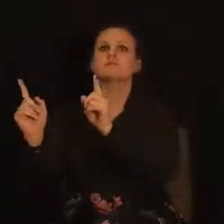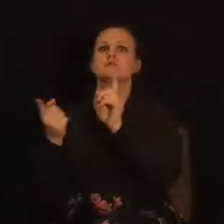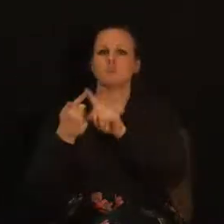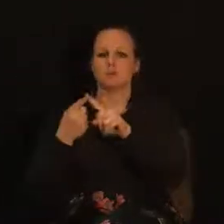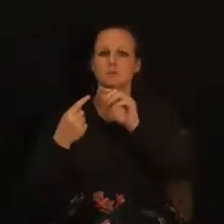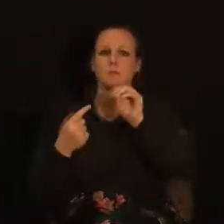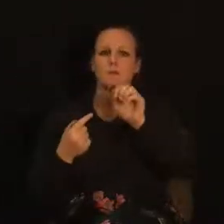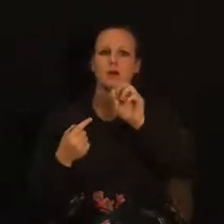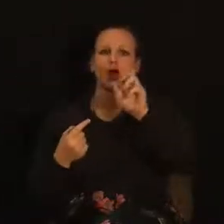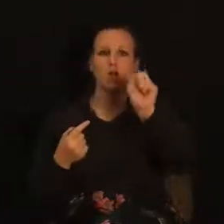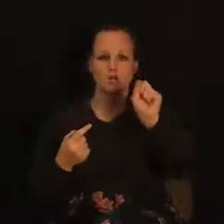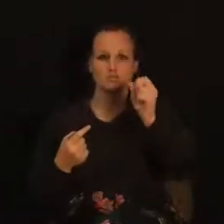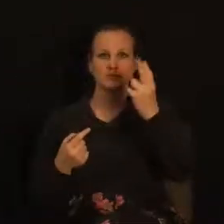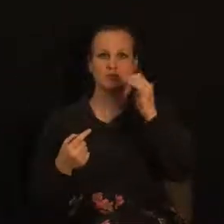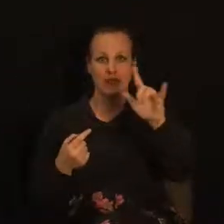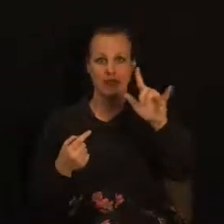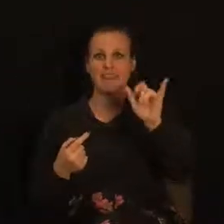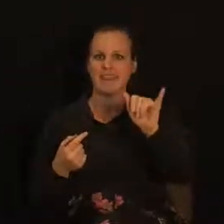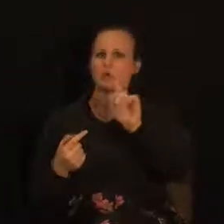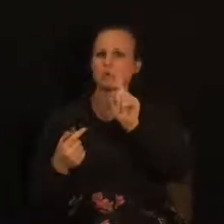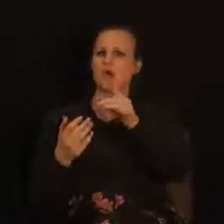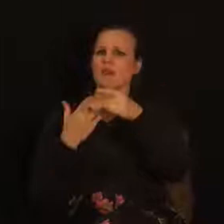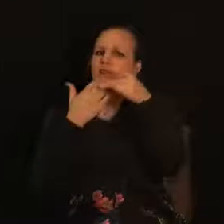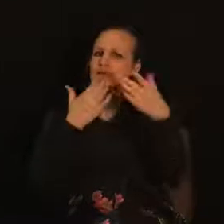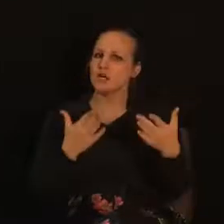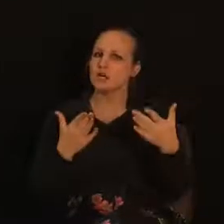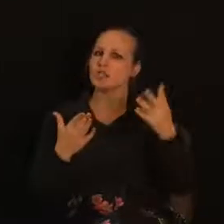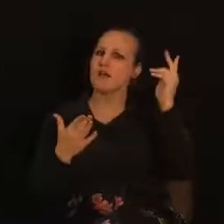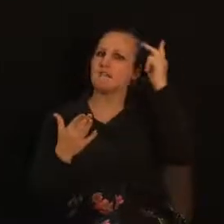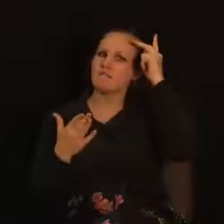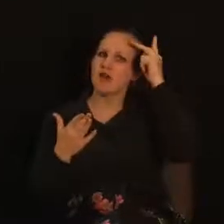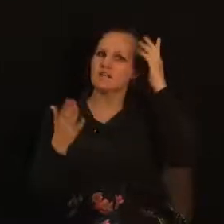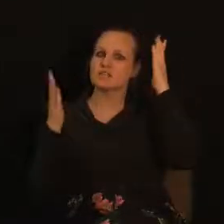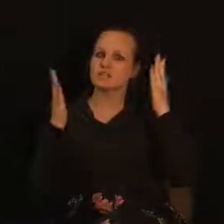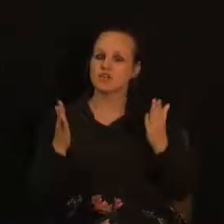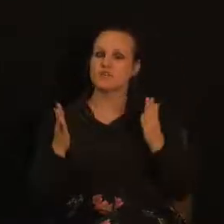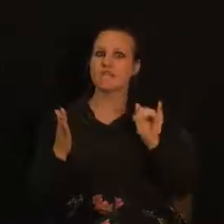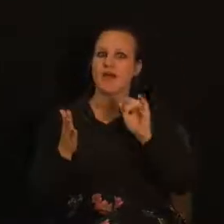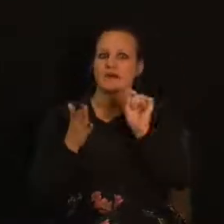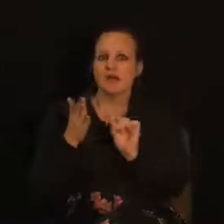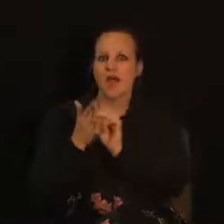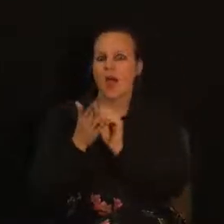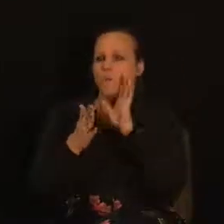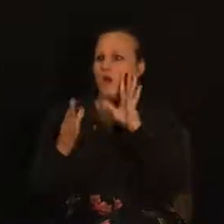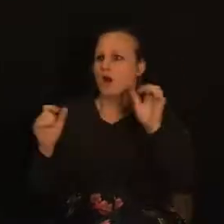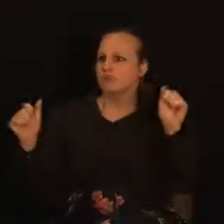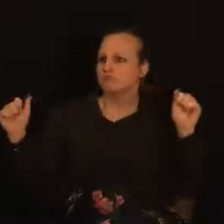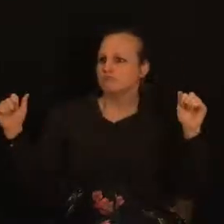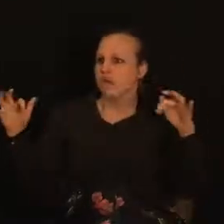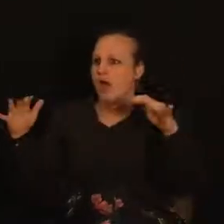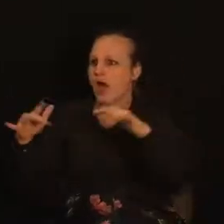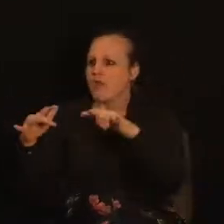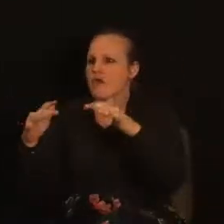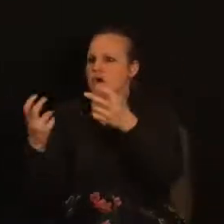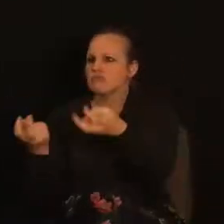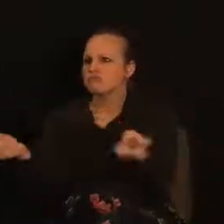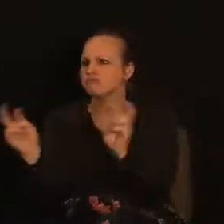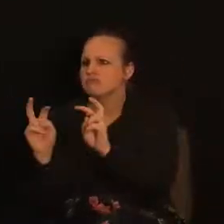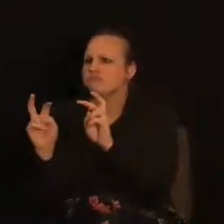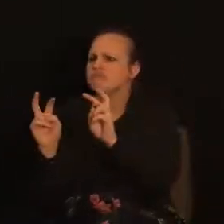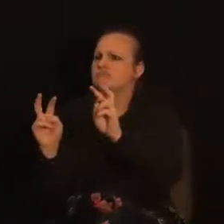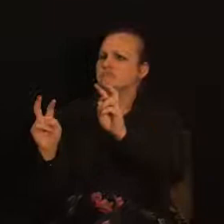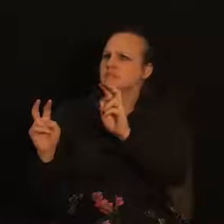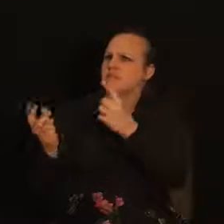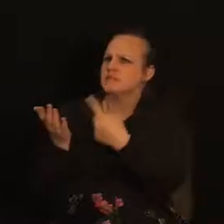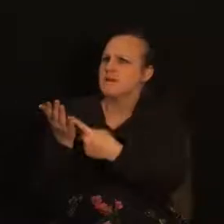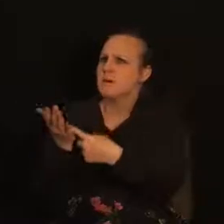and philosophers of the day would gather together and they would talk about ideas and they would ask questions and they would have these